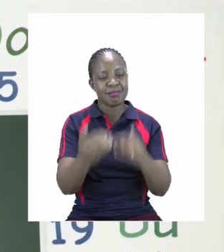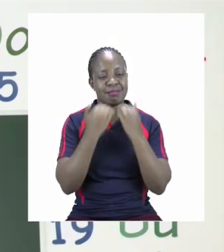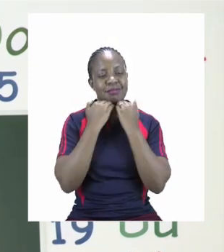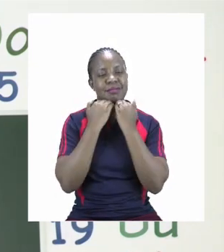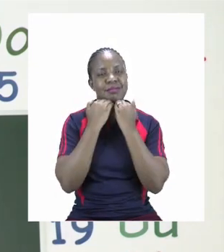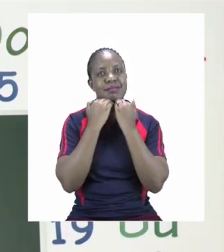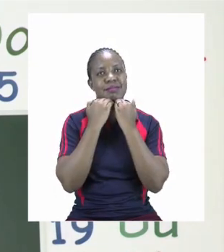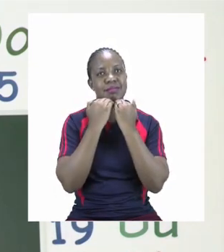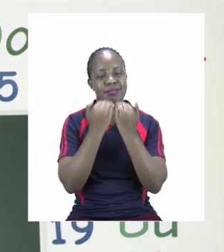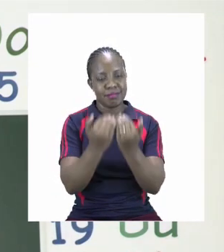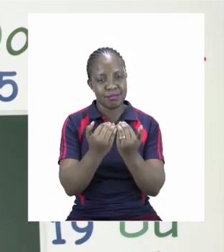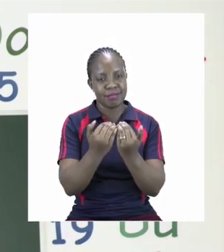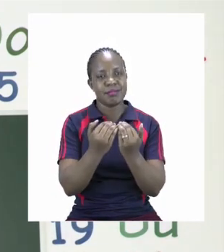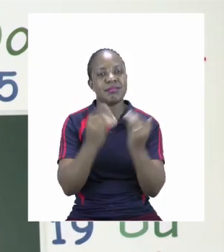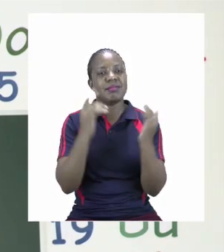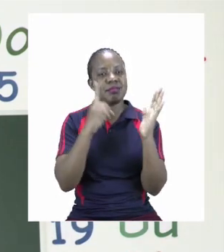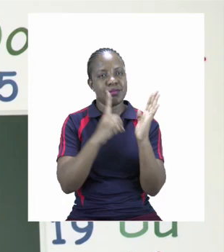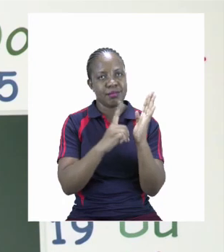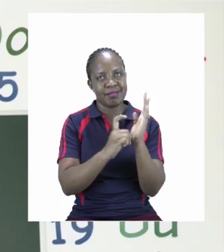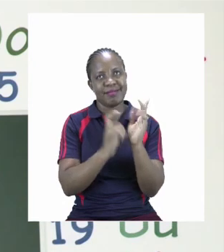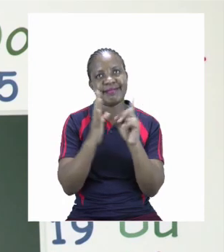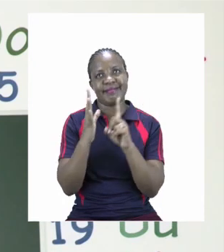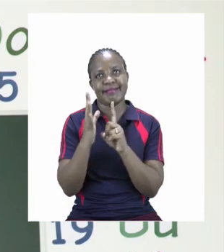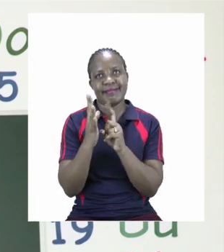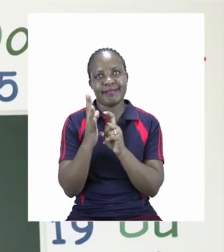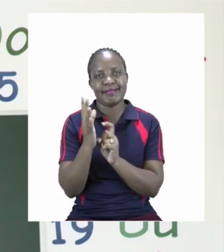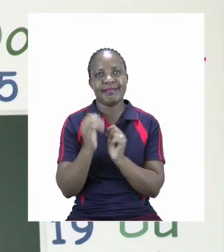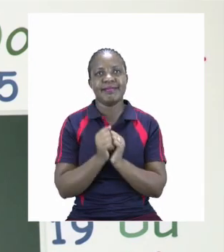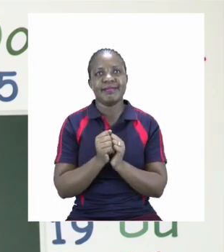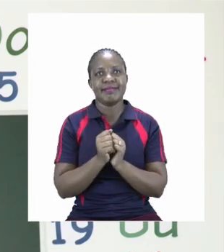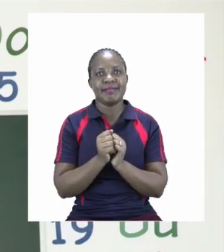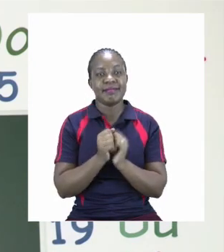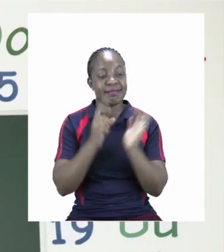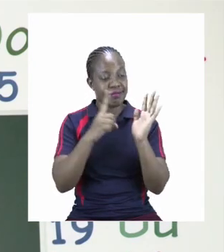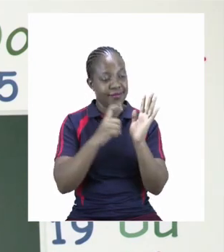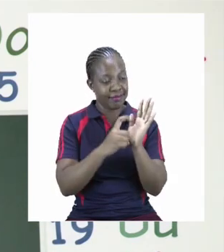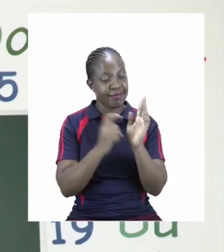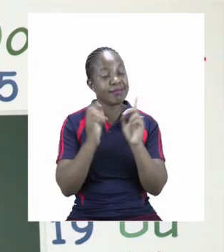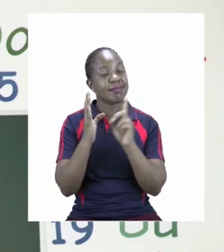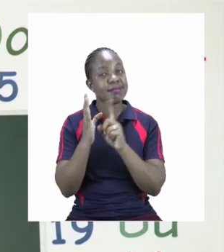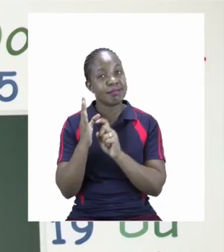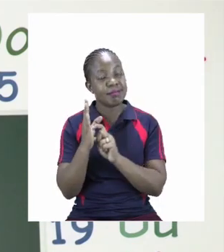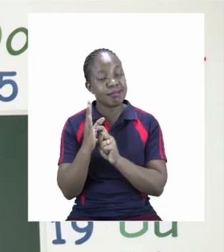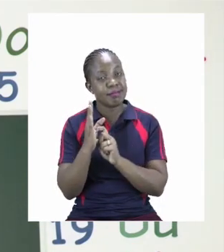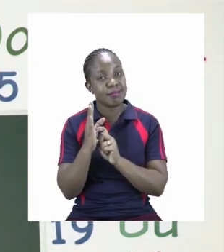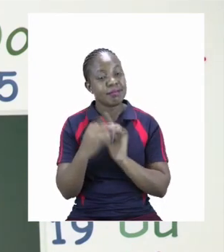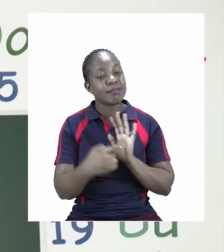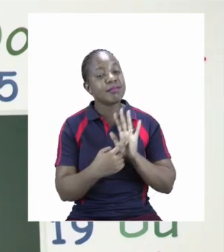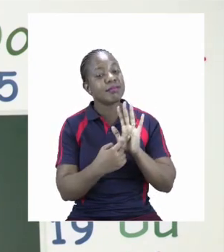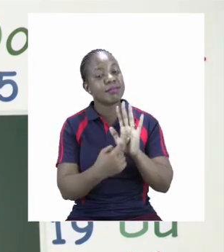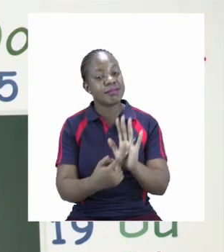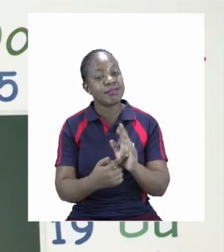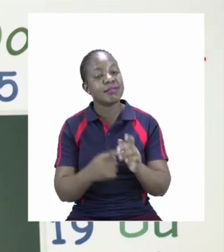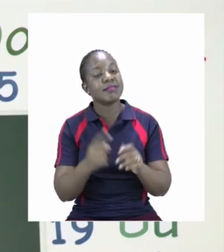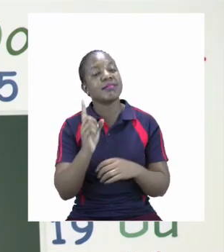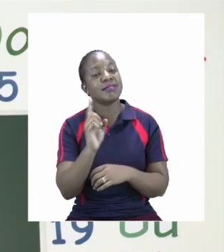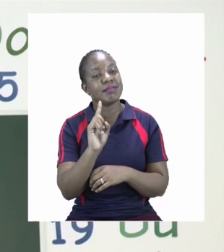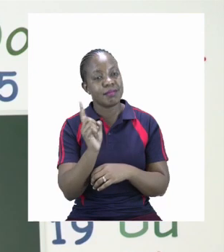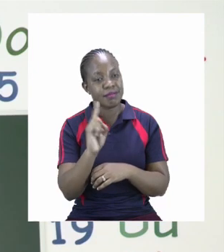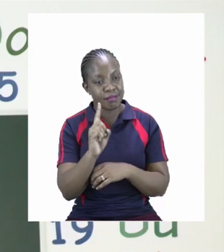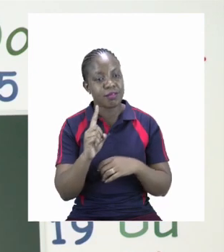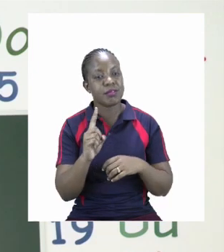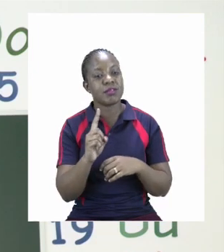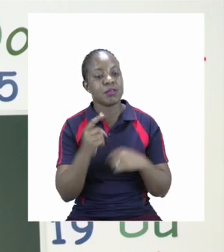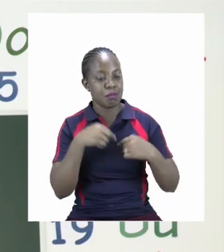to sanitize. Now remember, when you are sanitizing, you are showing everyone that you are